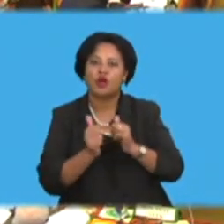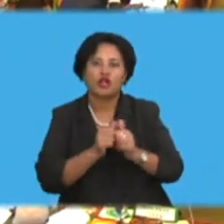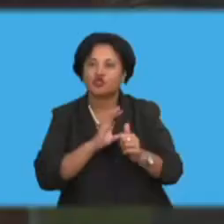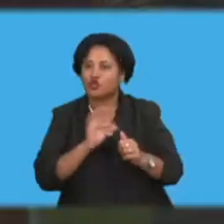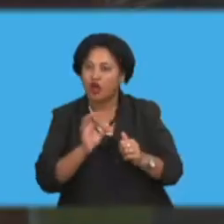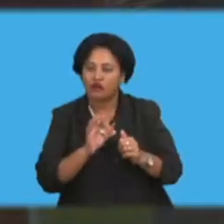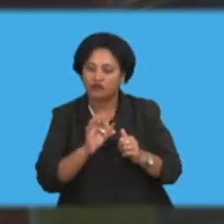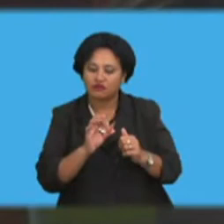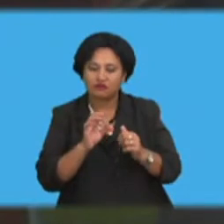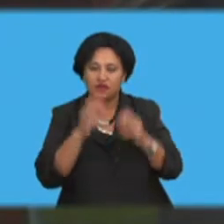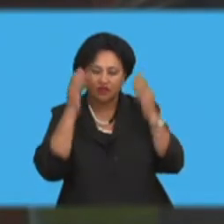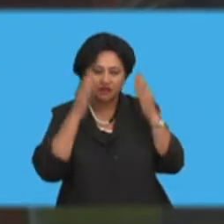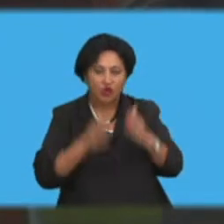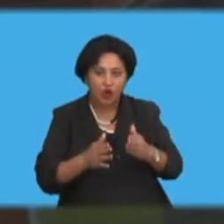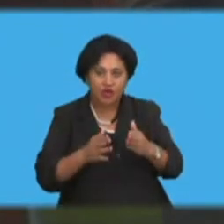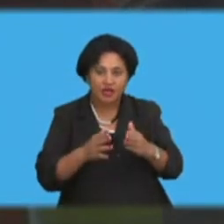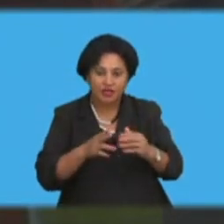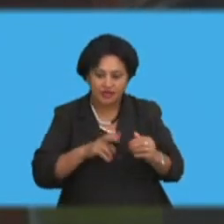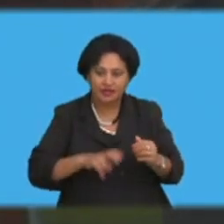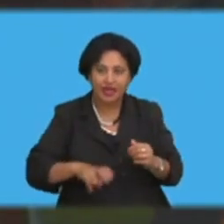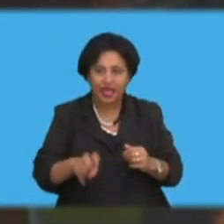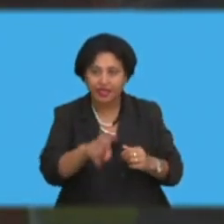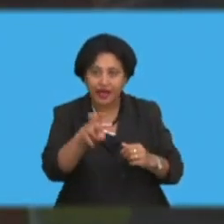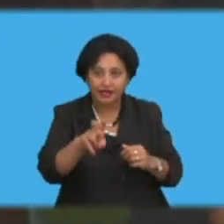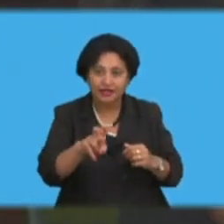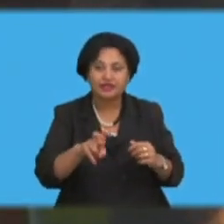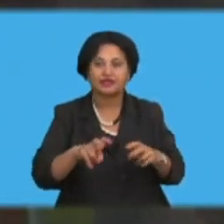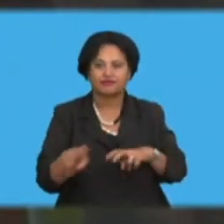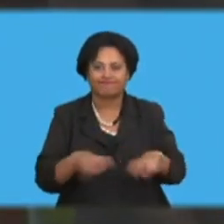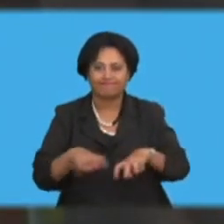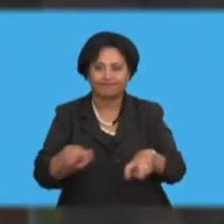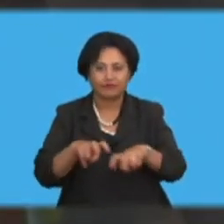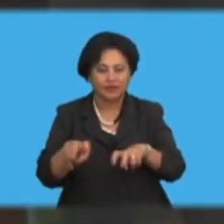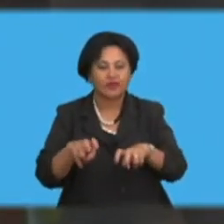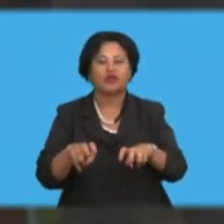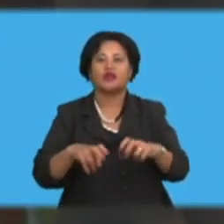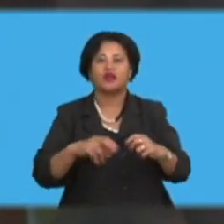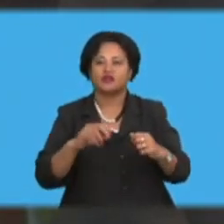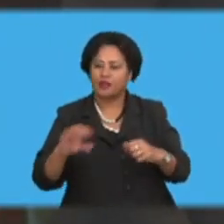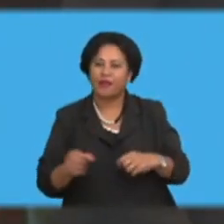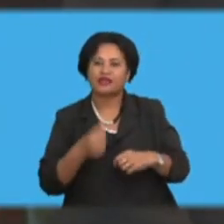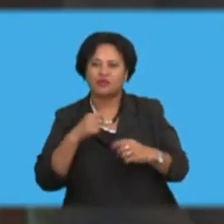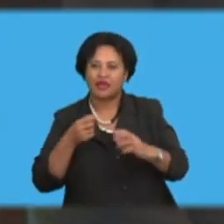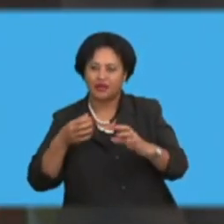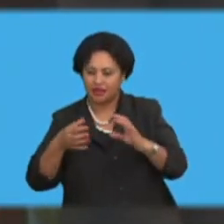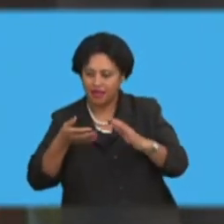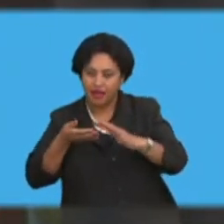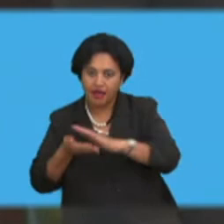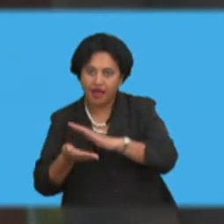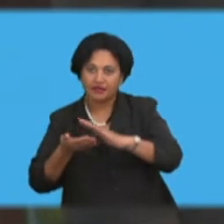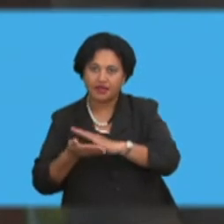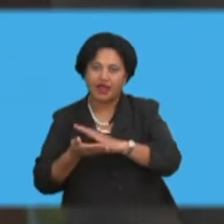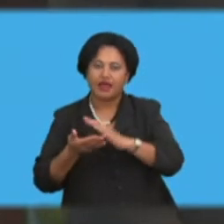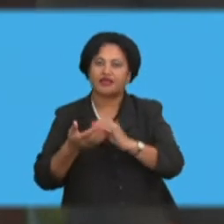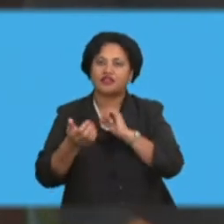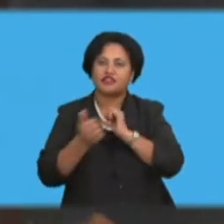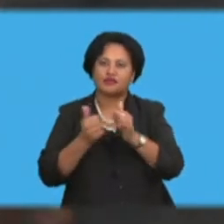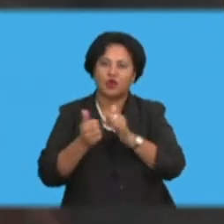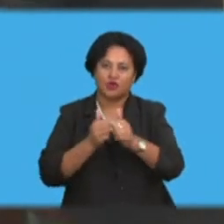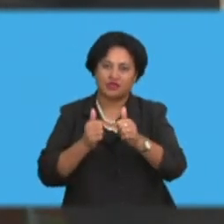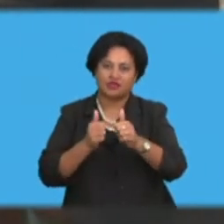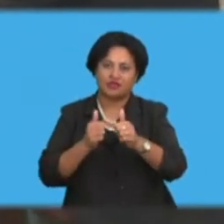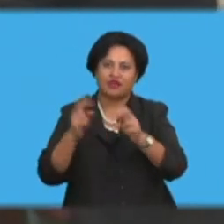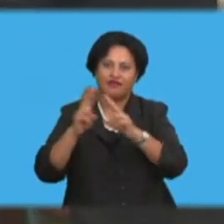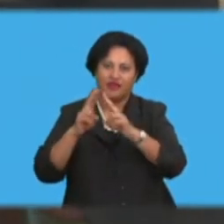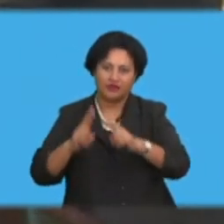in national sporting organization is a member of, or she is a member of. The government is committed